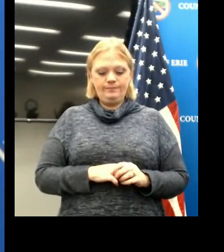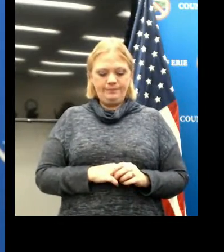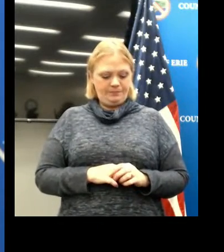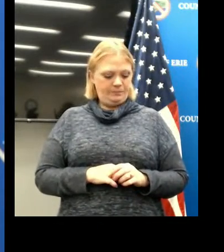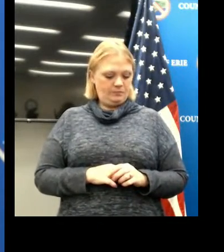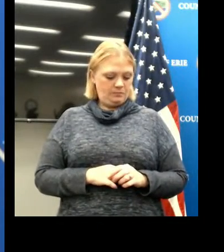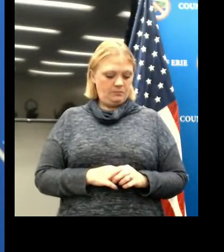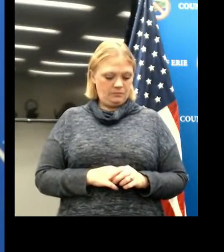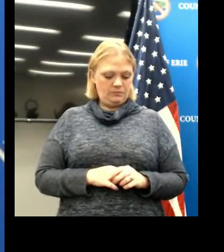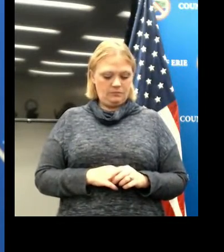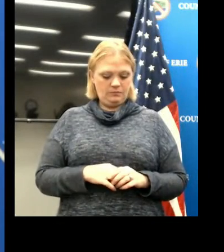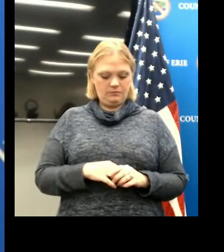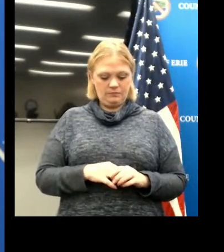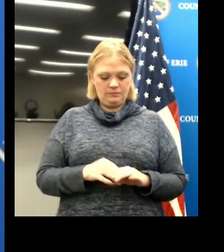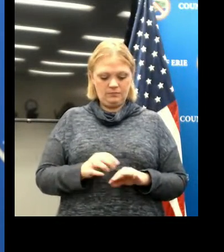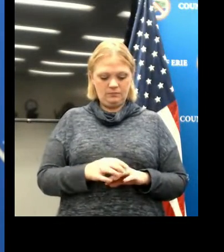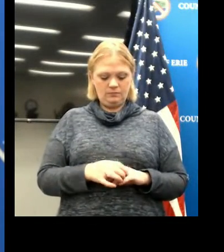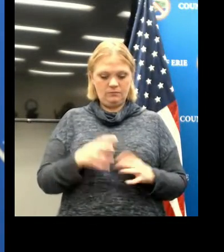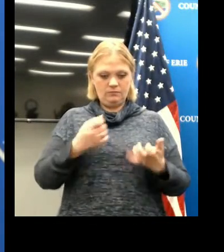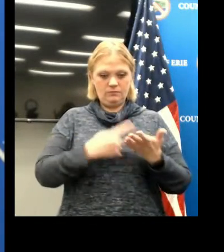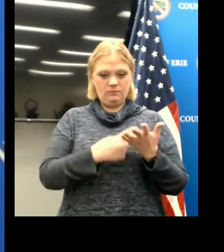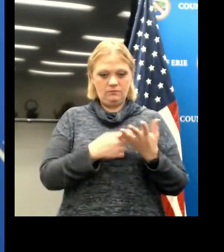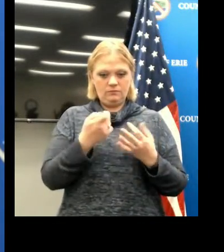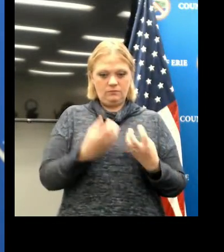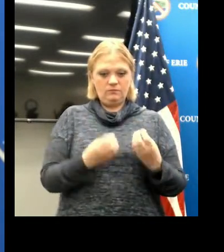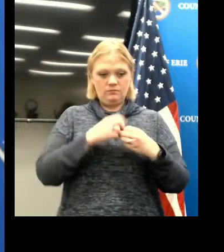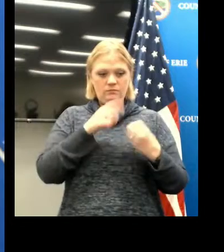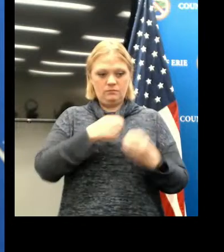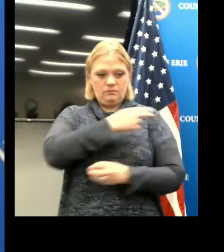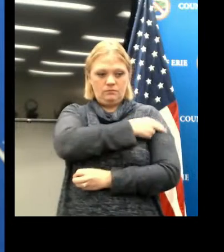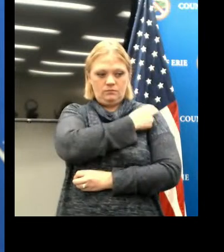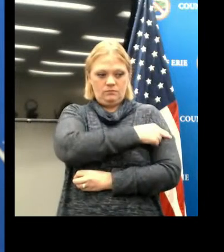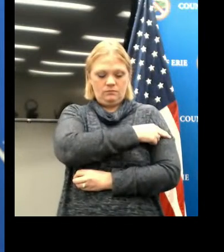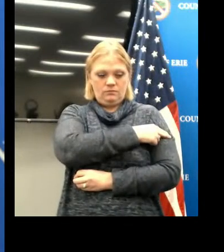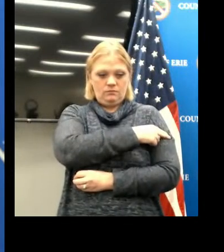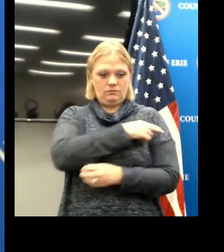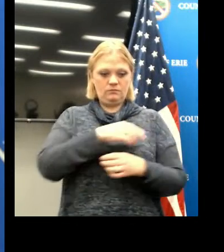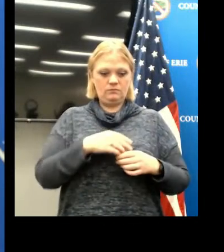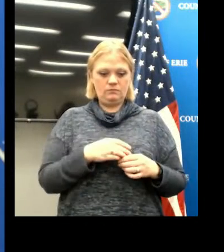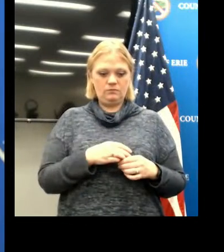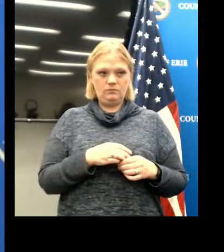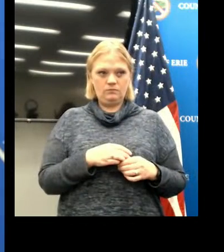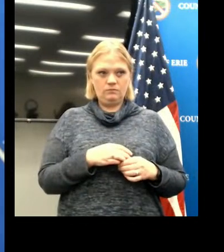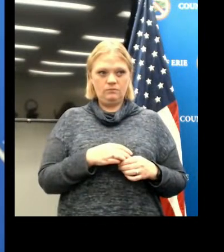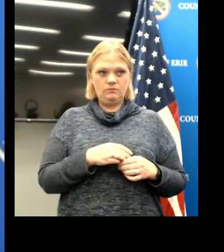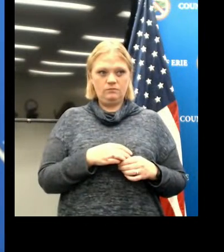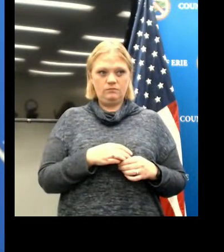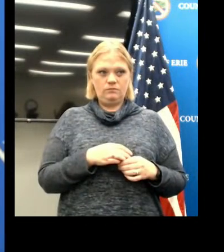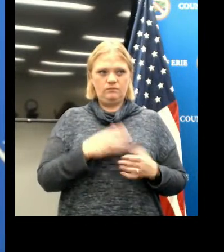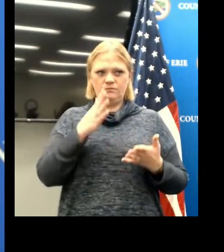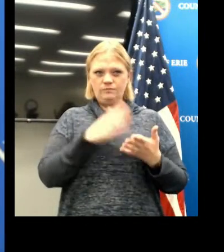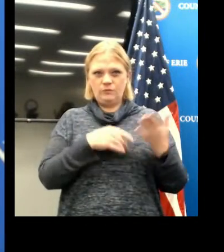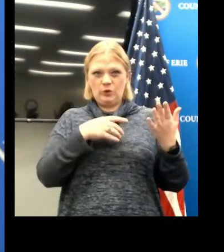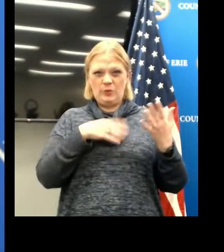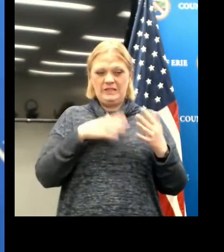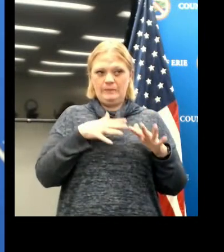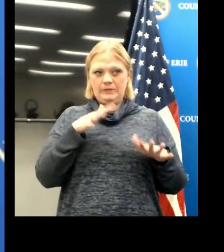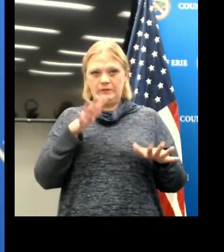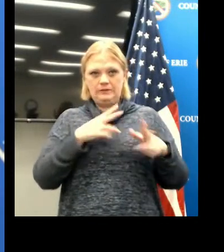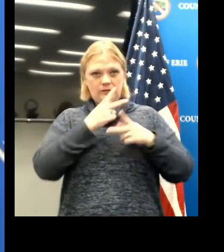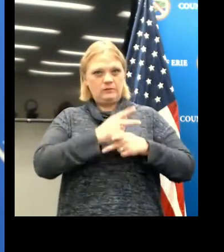Yes, Mark, thanks. Can you talk a little bit more about hospitalizations? I know that there was some cautious optimism previously